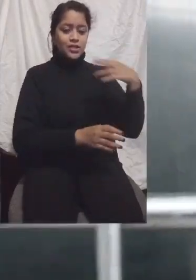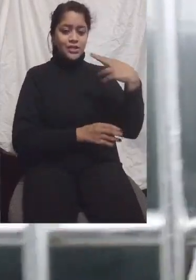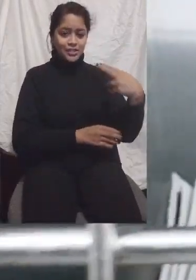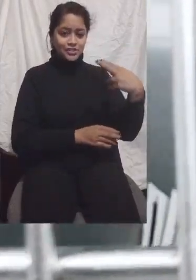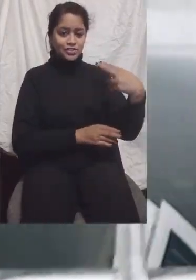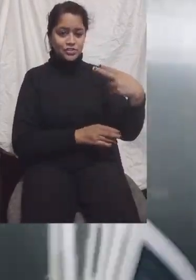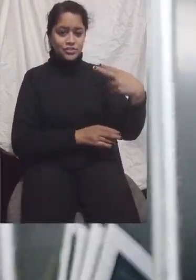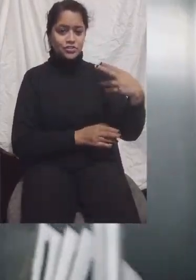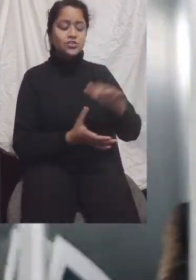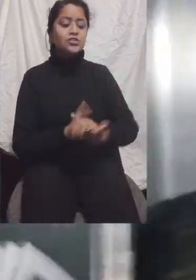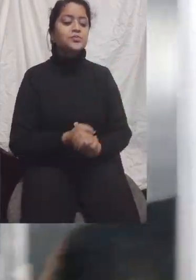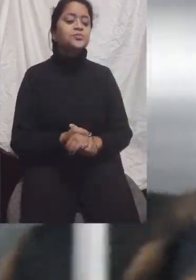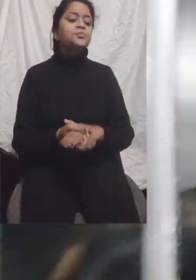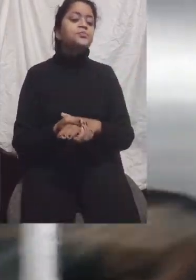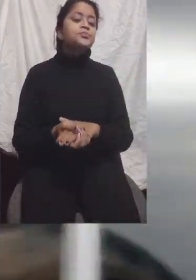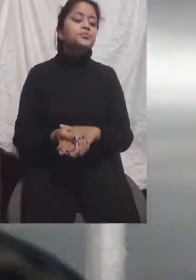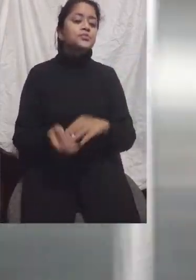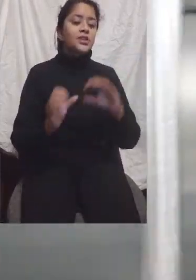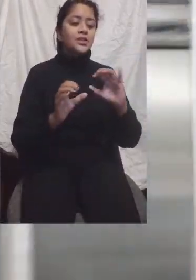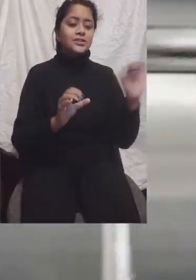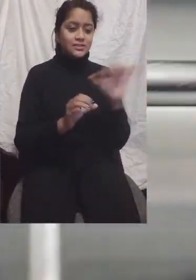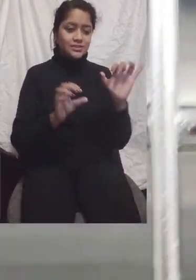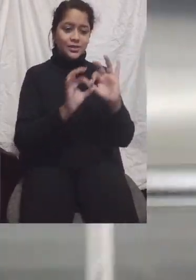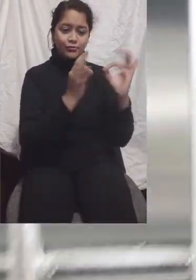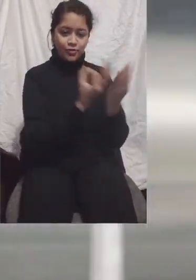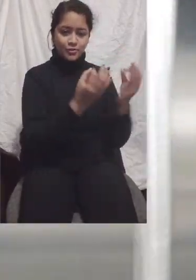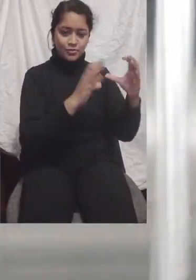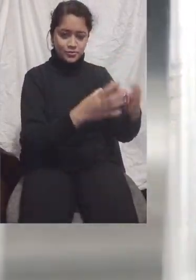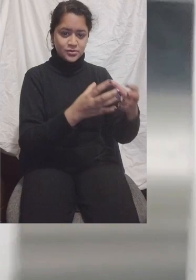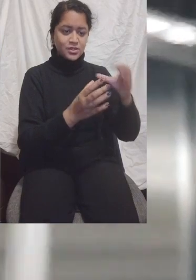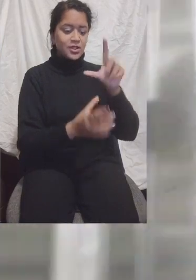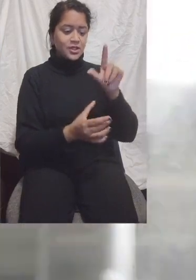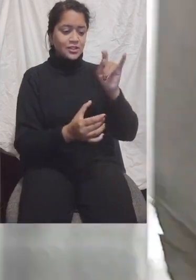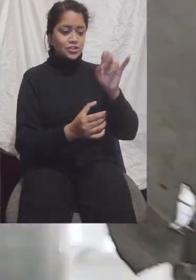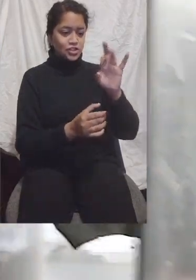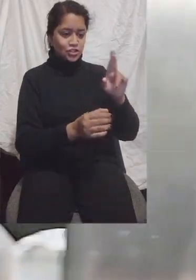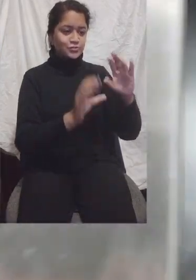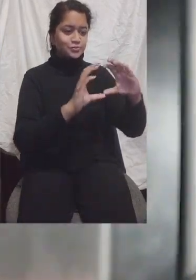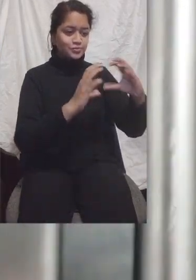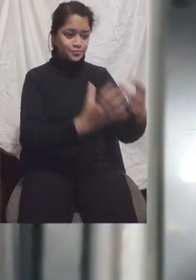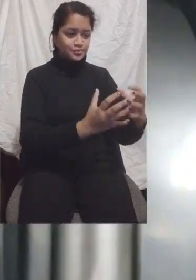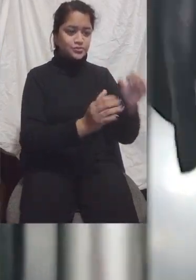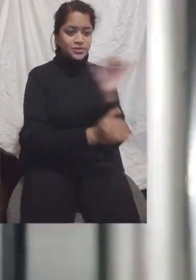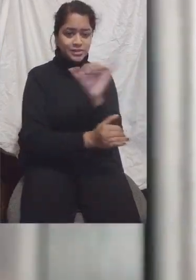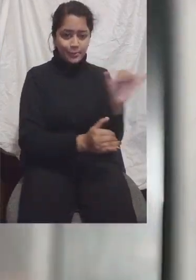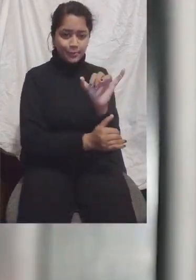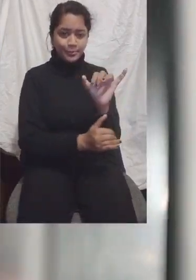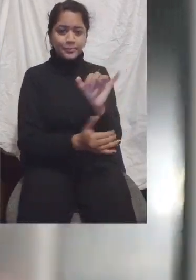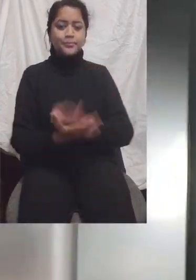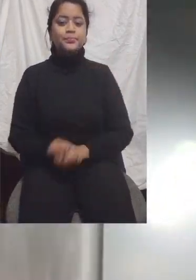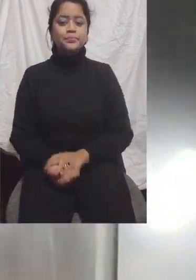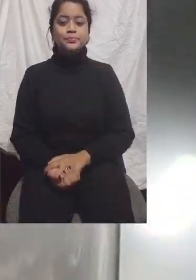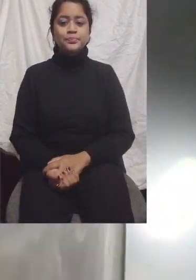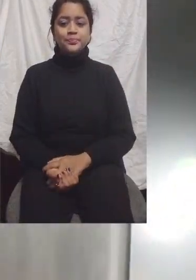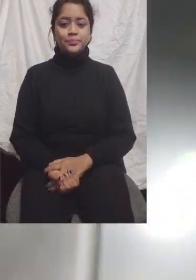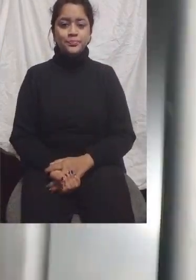H puppies, and they all start with H, and they're the same litter as well. So we know that they're all from the same litter.